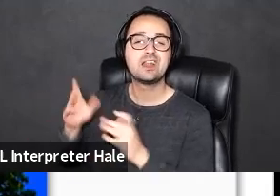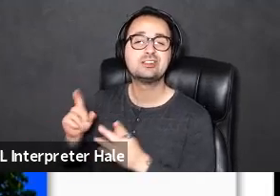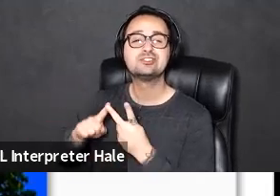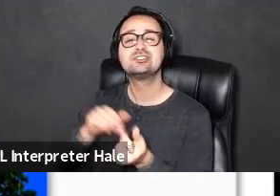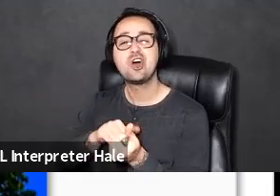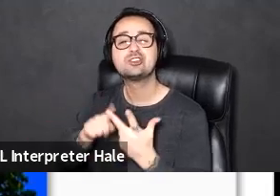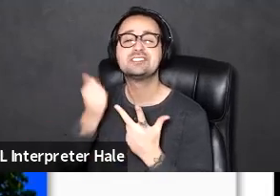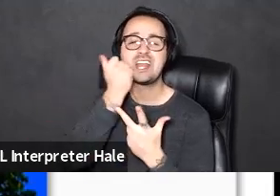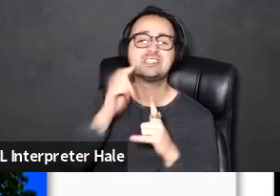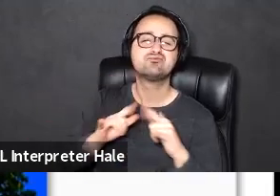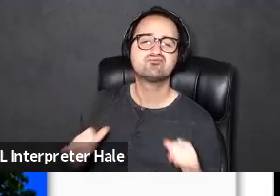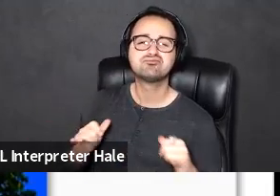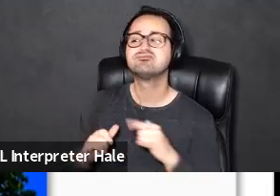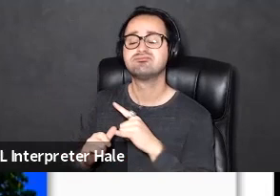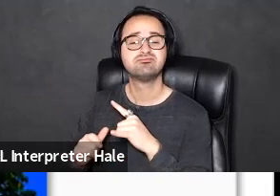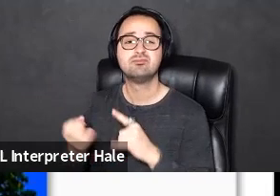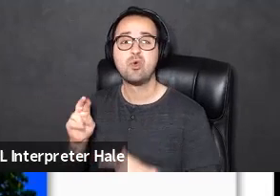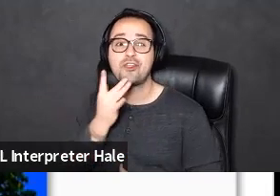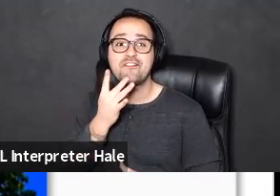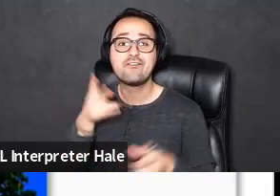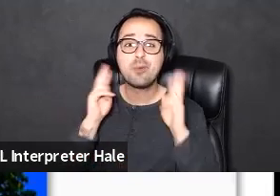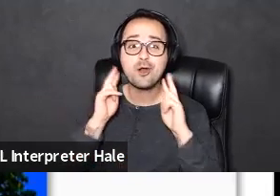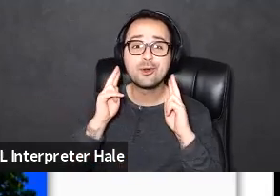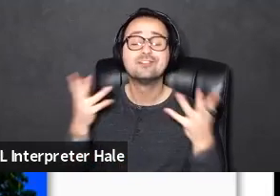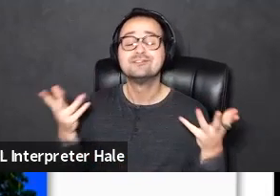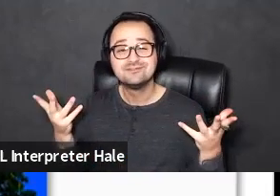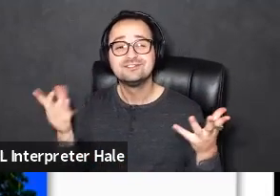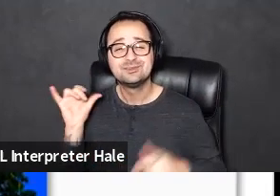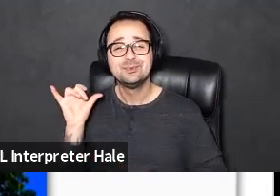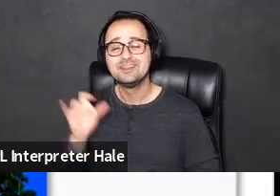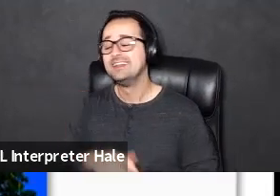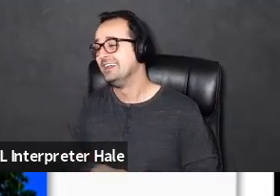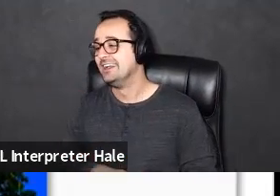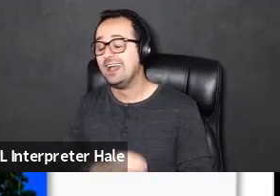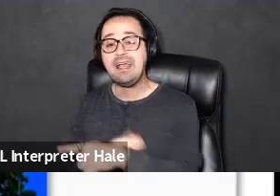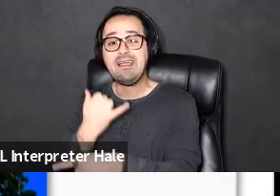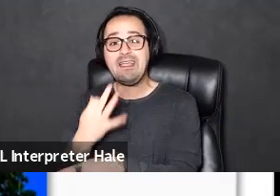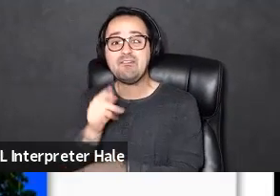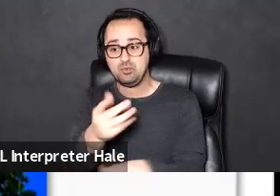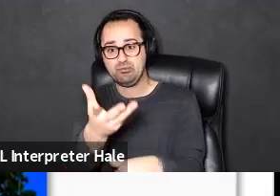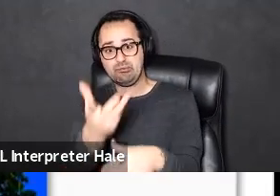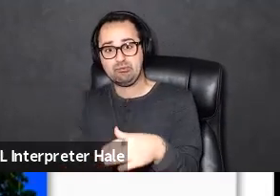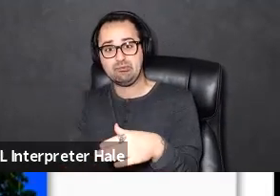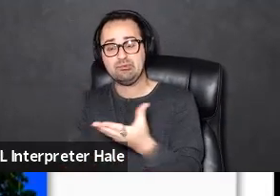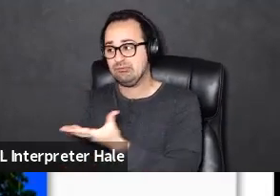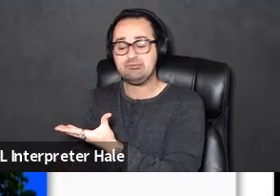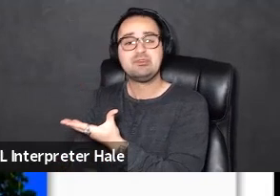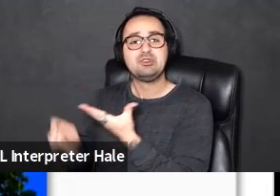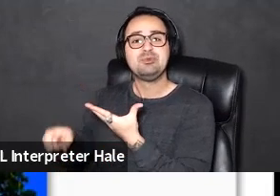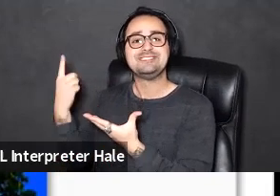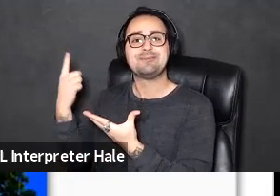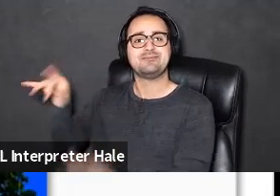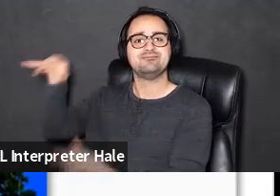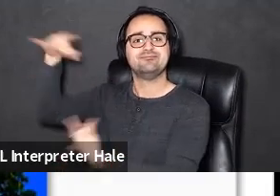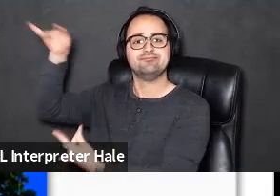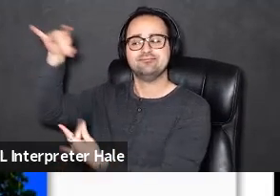dentists, and even their favorite barber. So, because if you're not there, you need something to speak for that child. And a